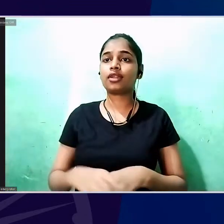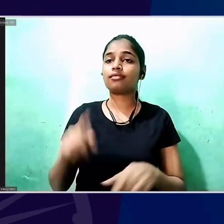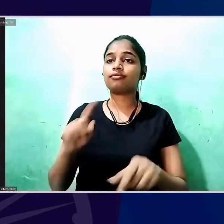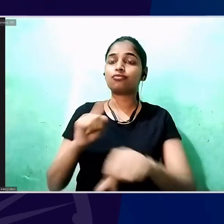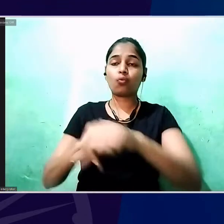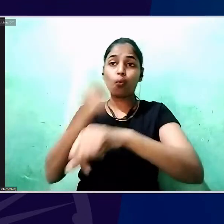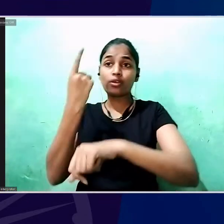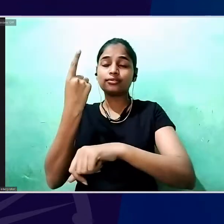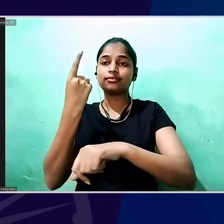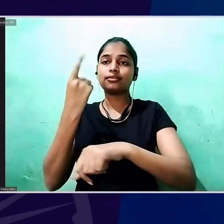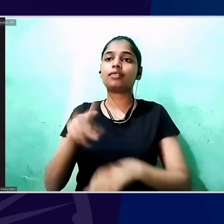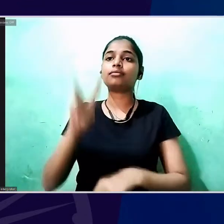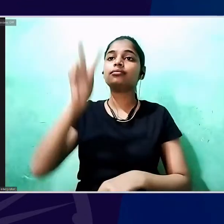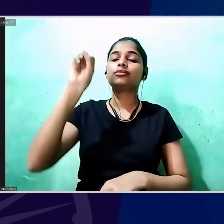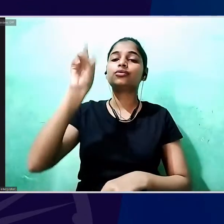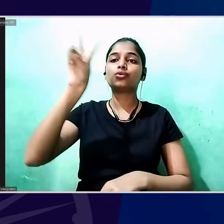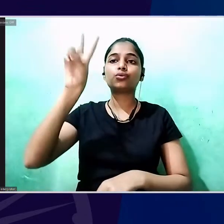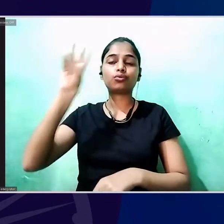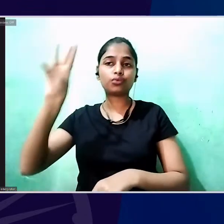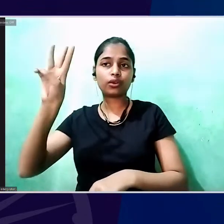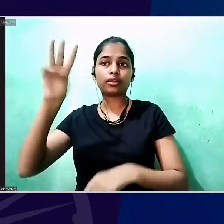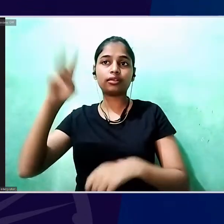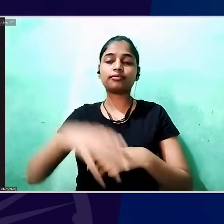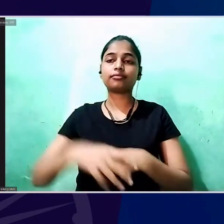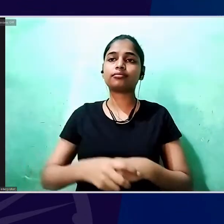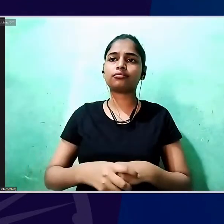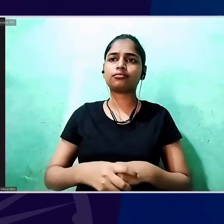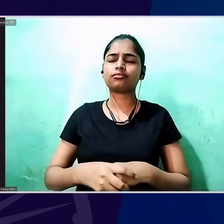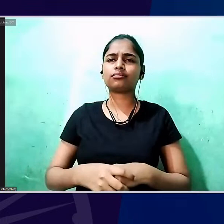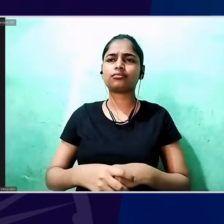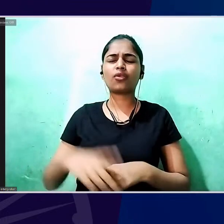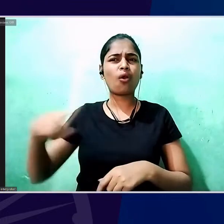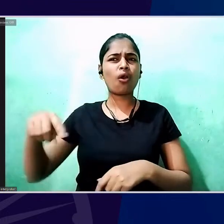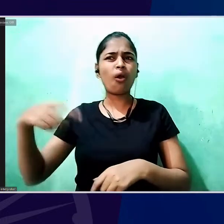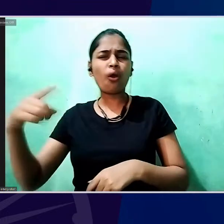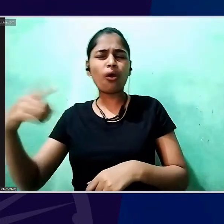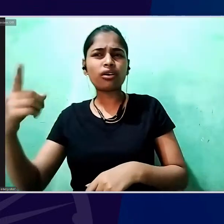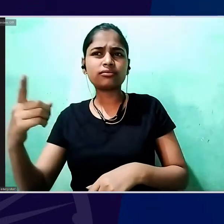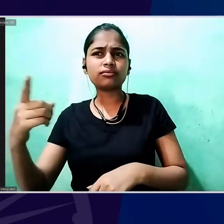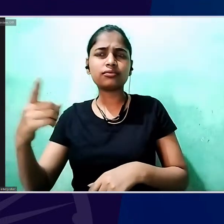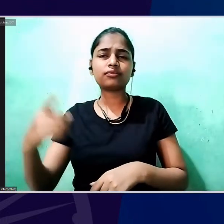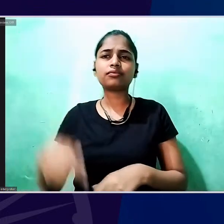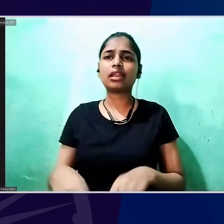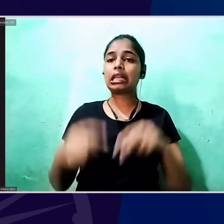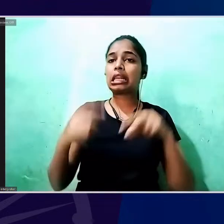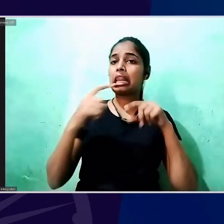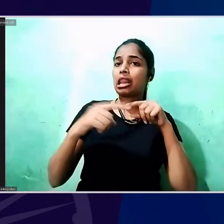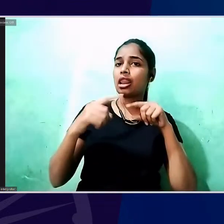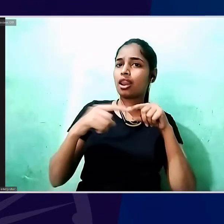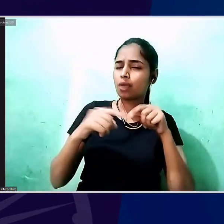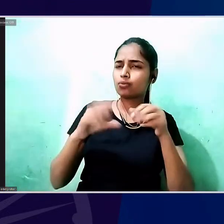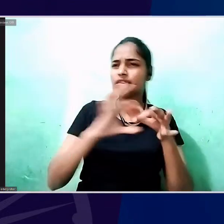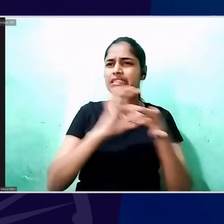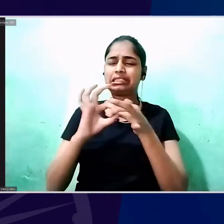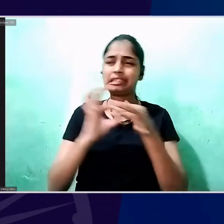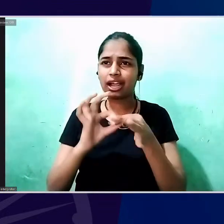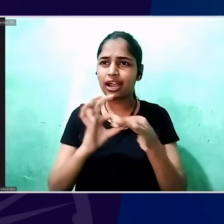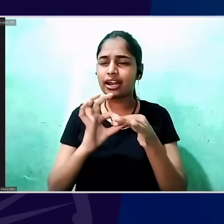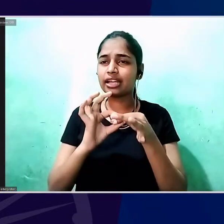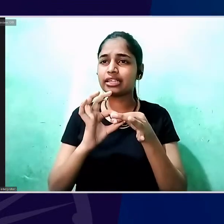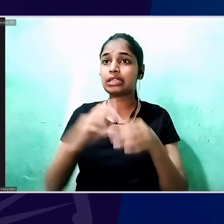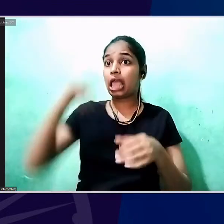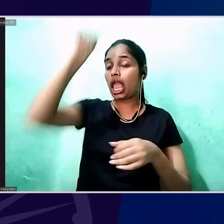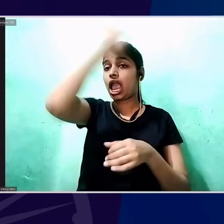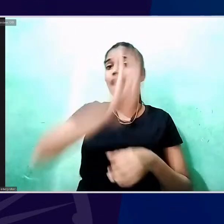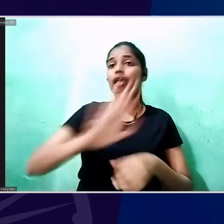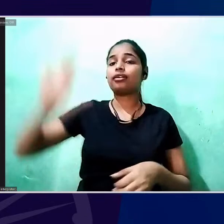A nation deeply committed to democracy and multilateralism, India G20 presidency would be